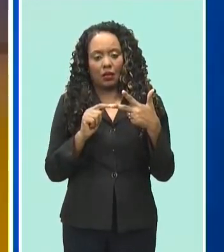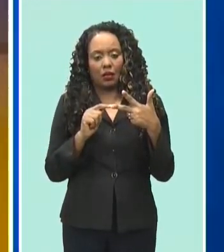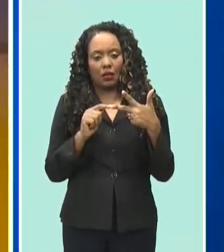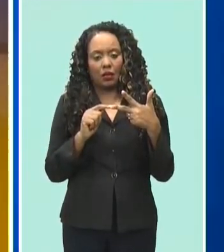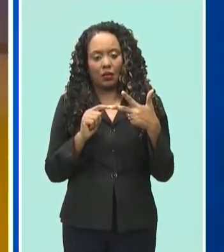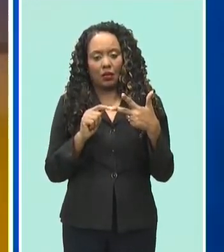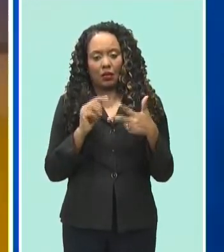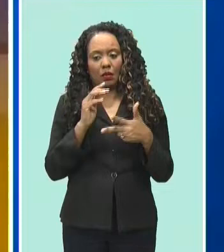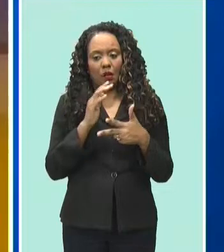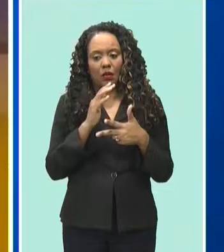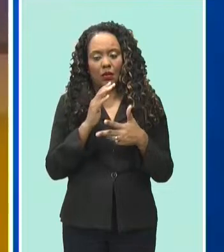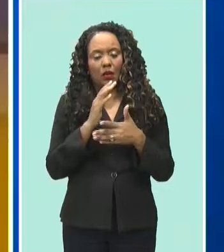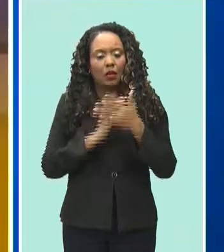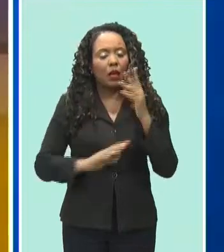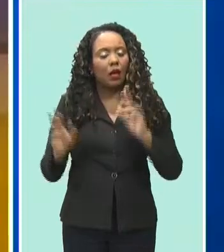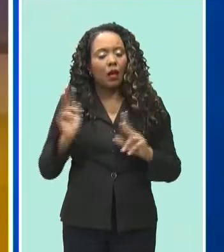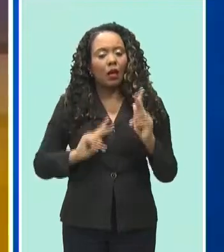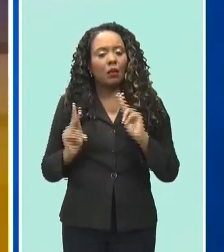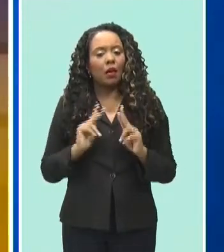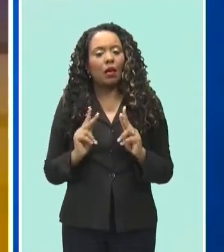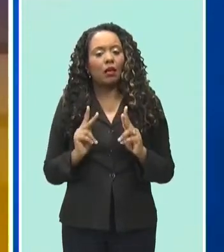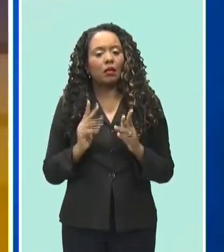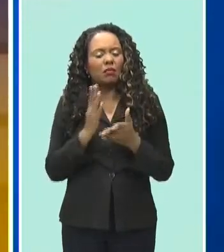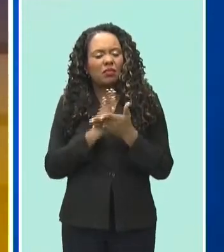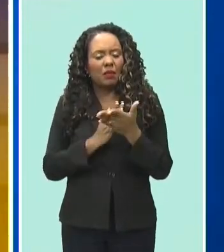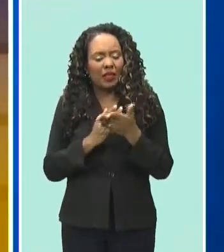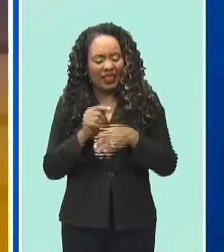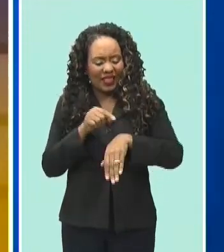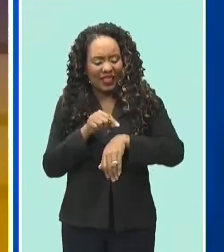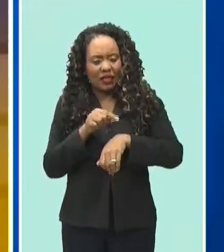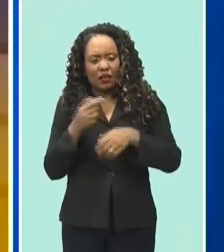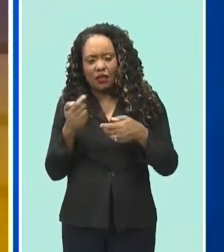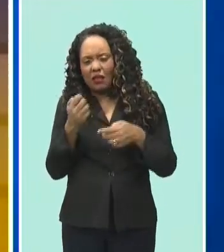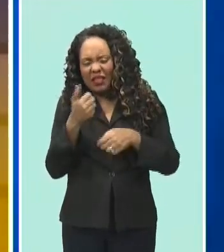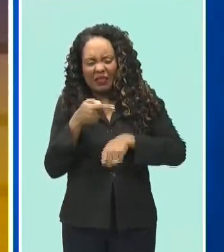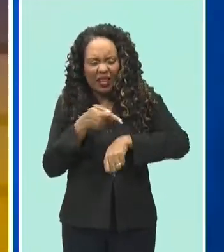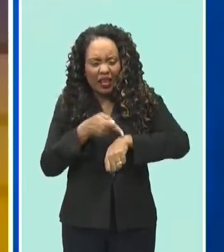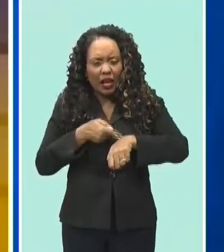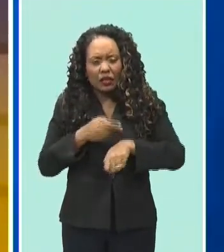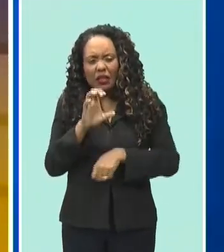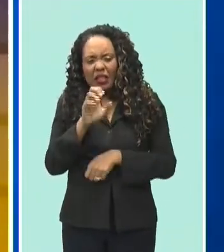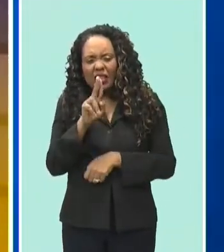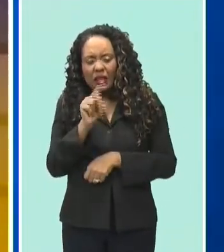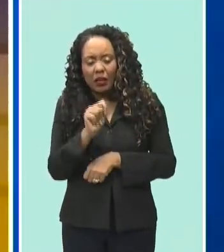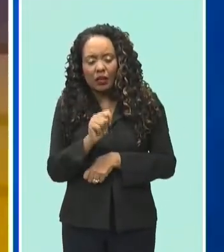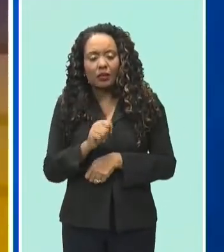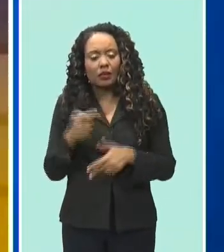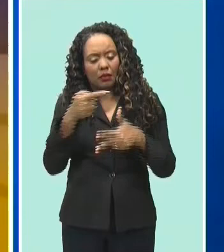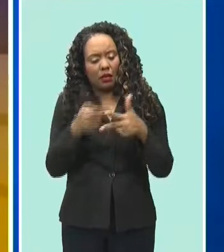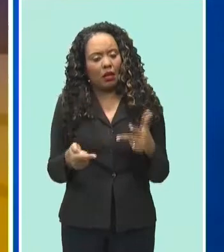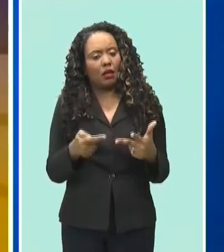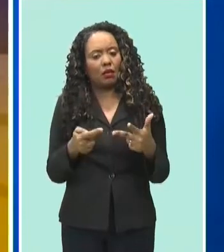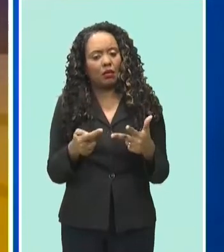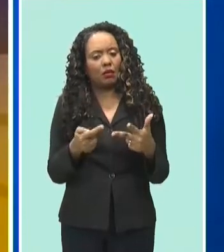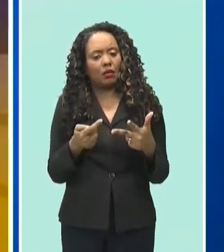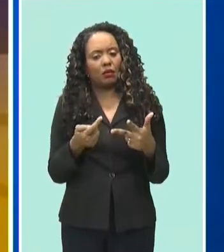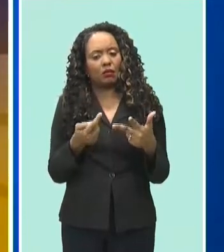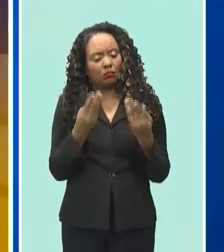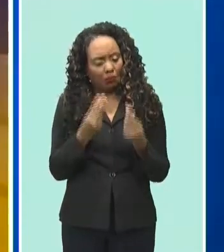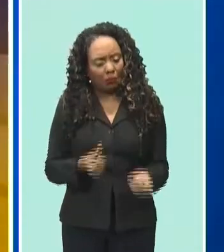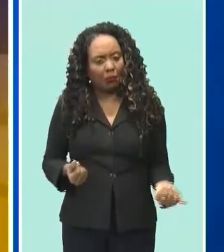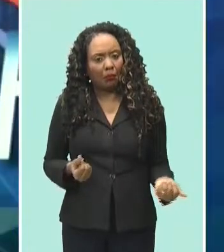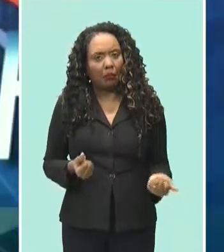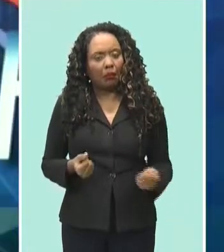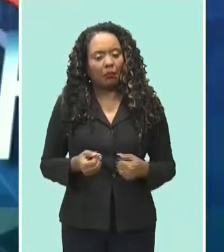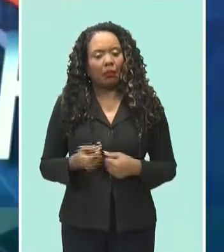in the band. Nothing major. All 3 issues were dealt with. We're happy how they were